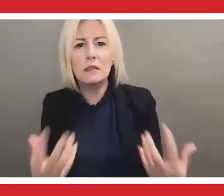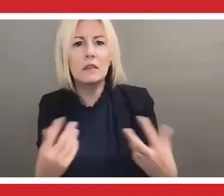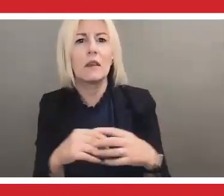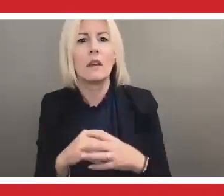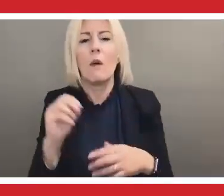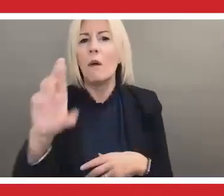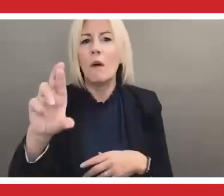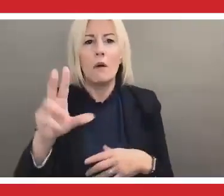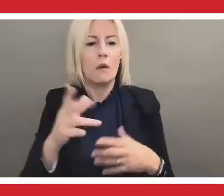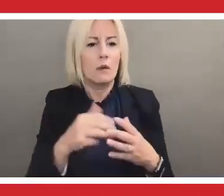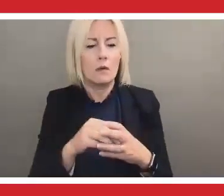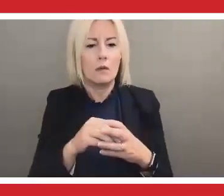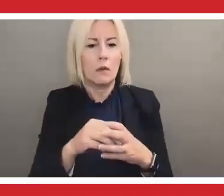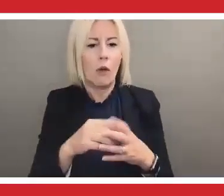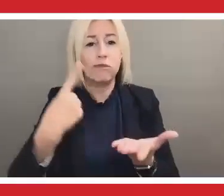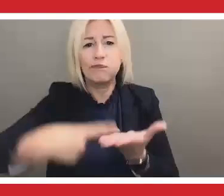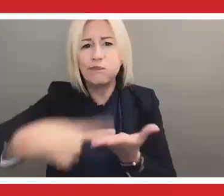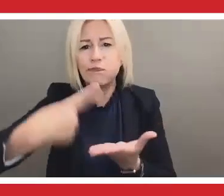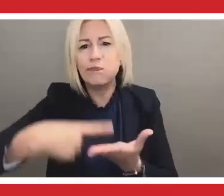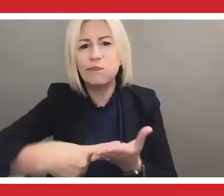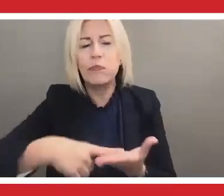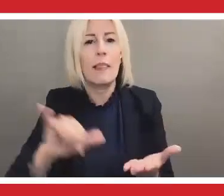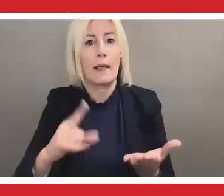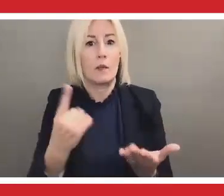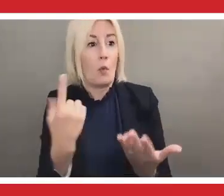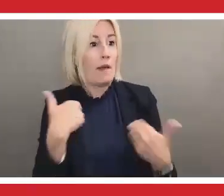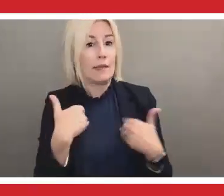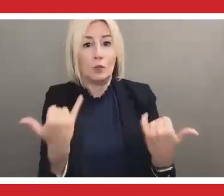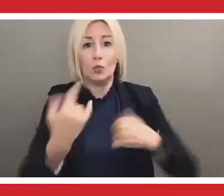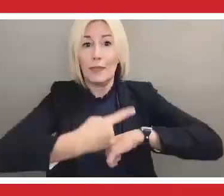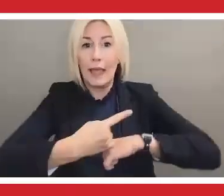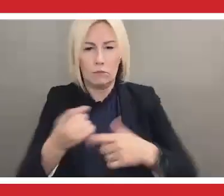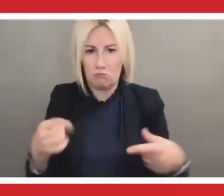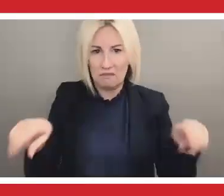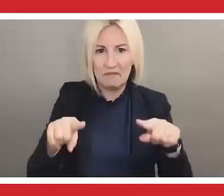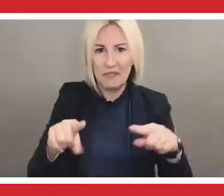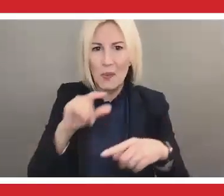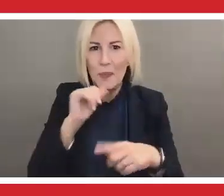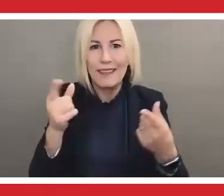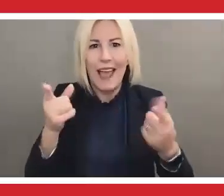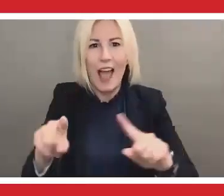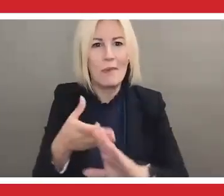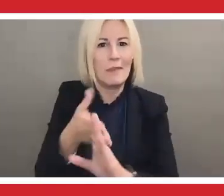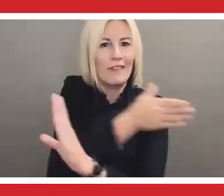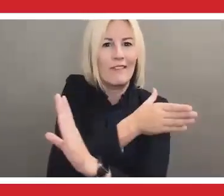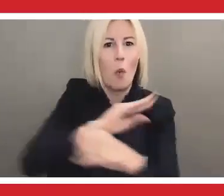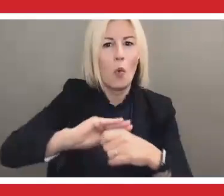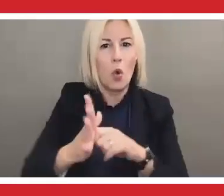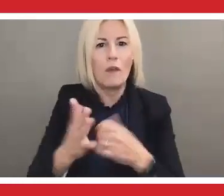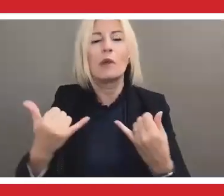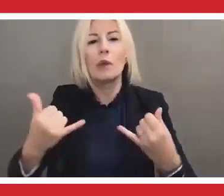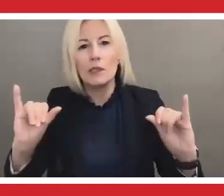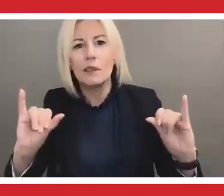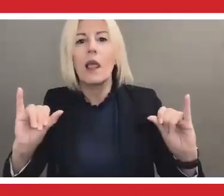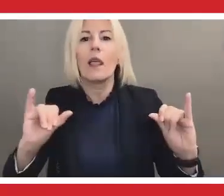seminars and discussions like the one that we are having today. We would not do that before COVID. We would still like to find